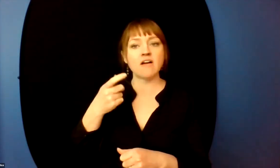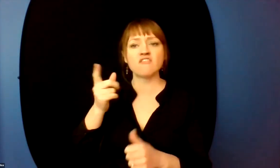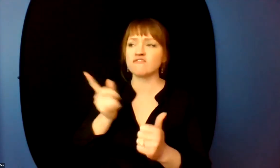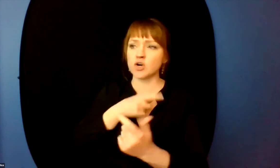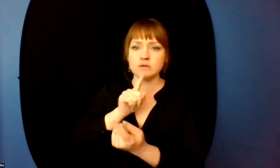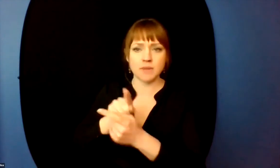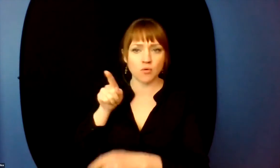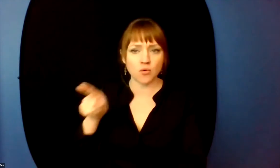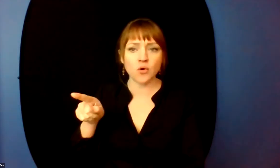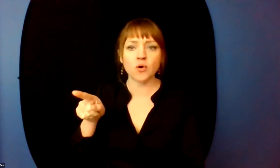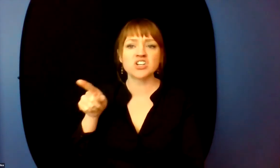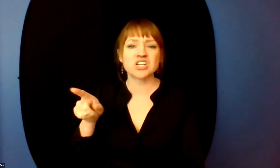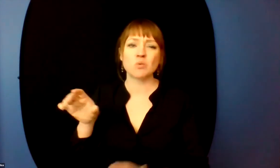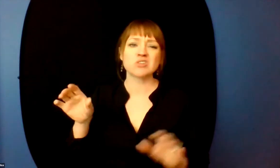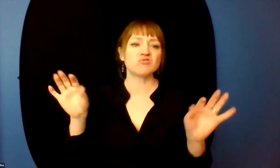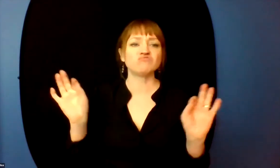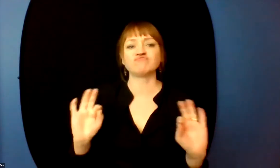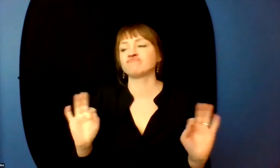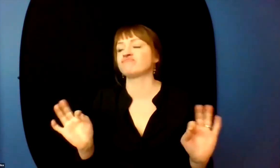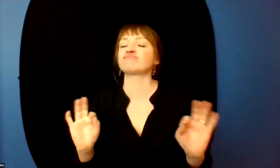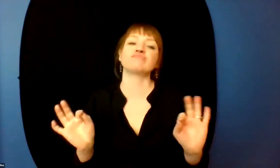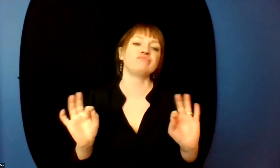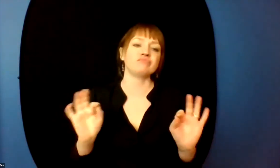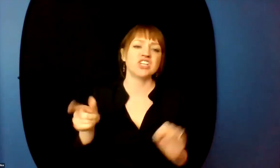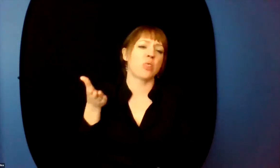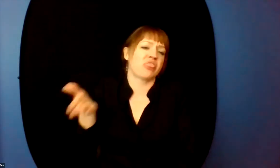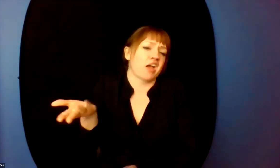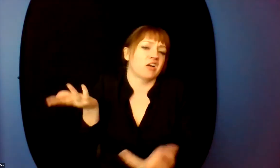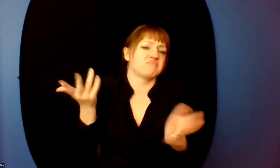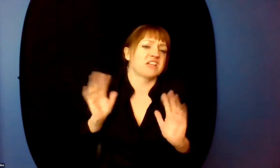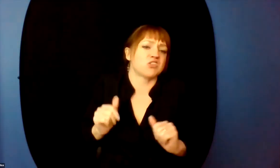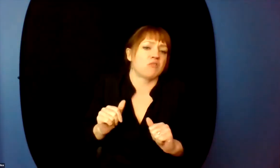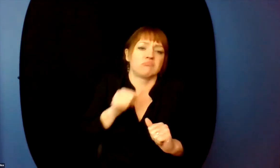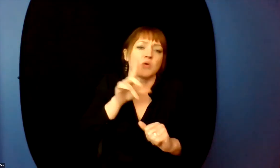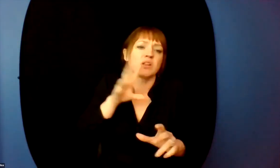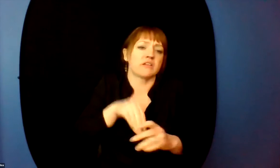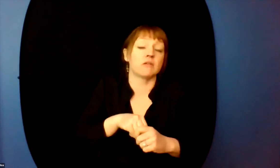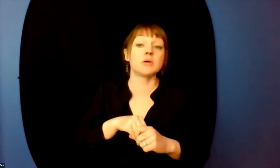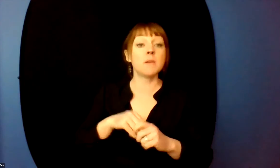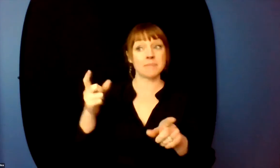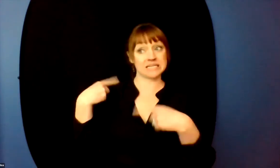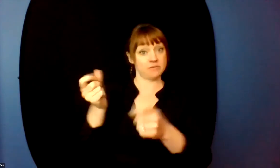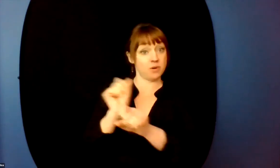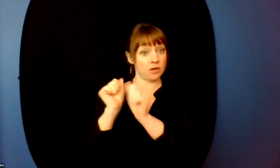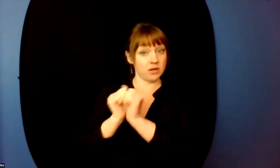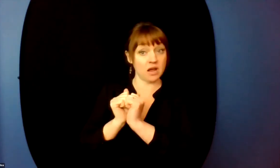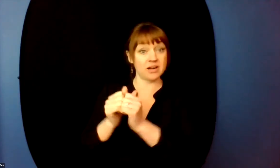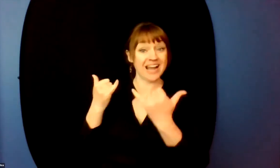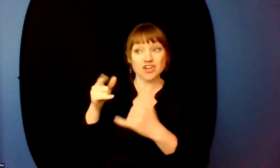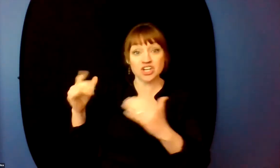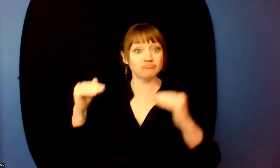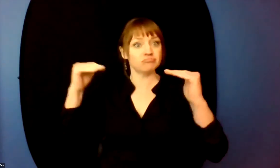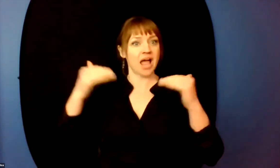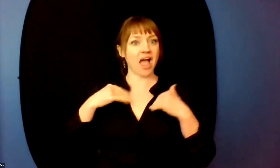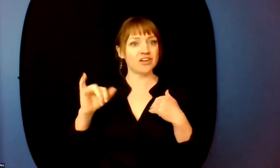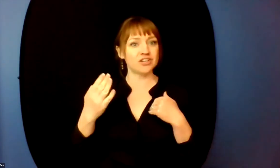doing anything. She was just kind of there in a homeless shelter. Since I've started working with her, she now has a job. She's